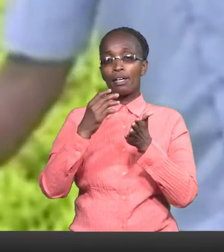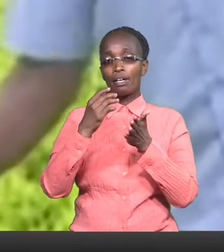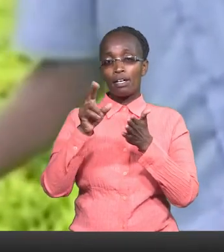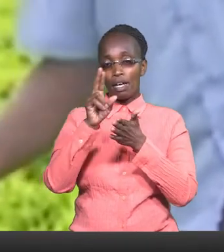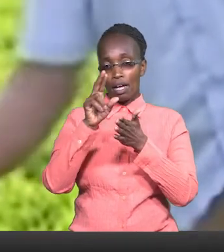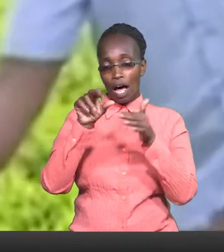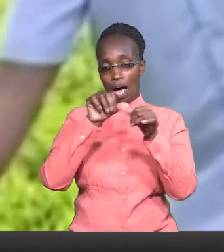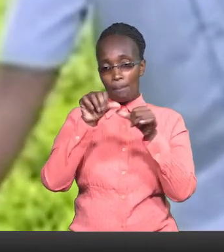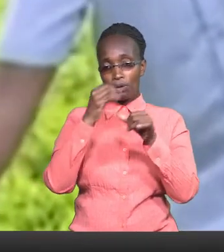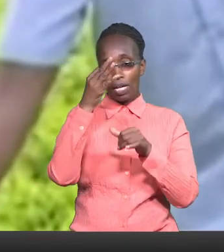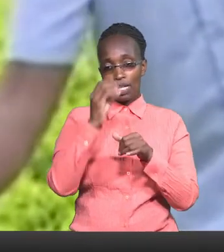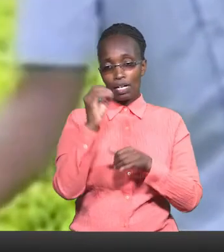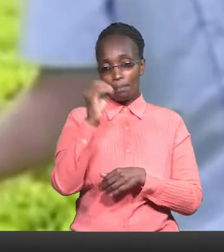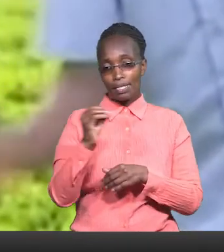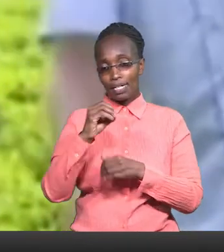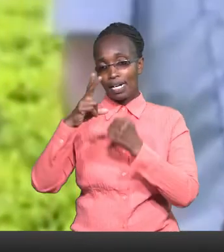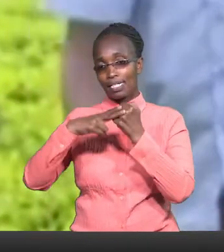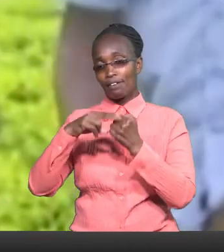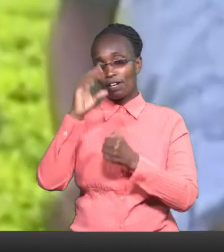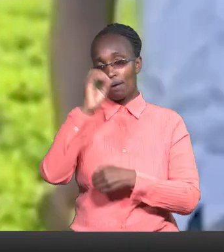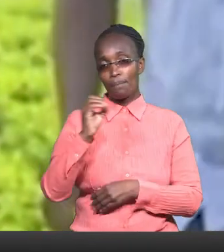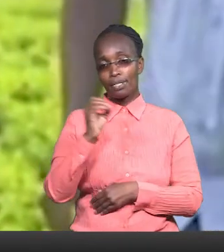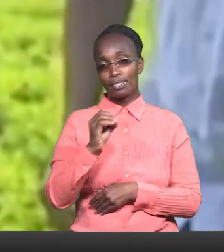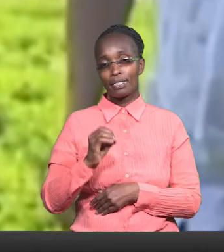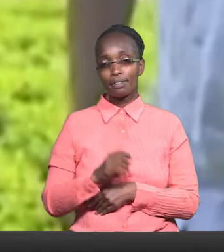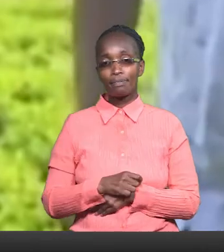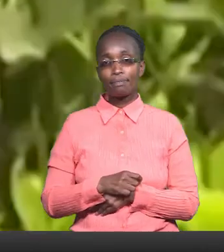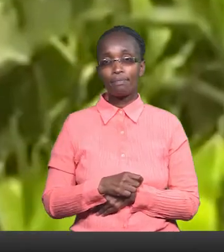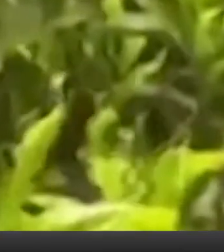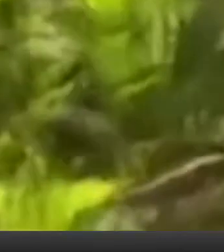kati ya shilingi 30 na shilingi 7. Faith Ndeto, Undugu TV.